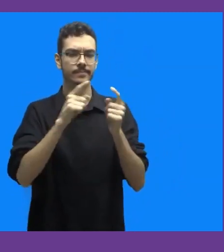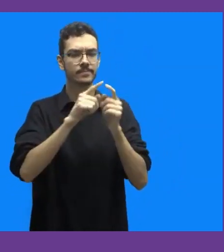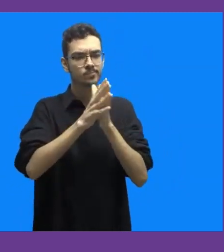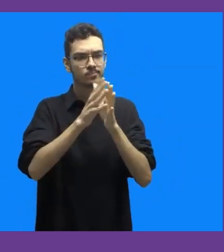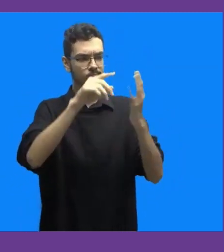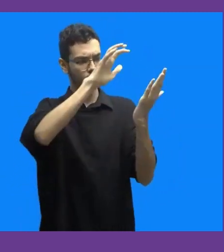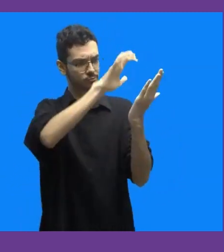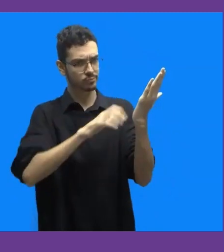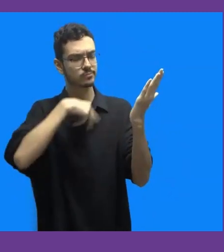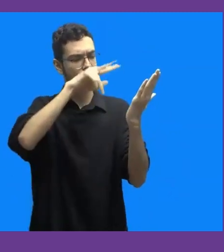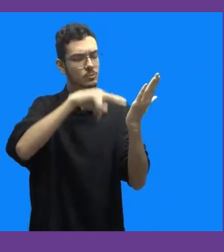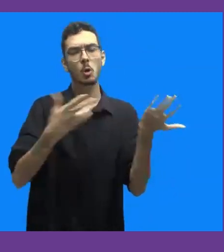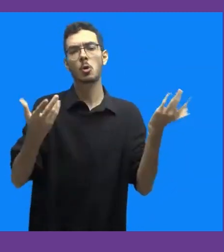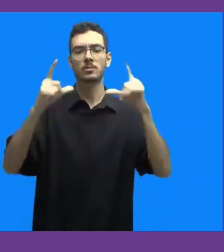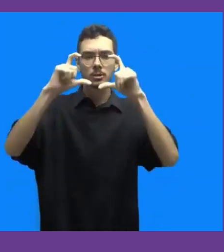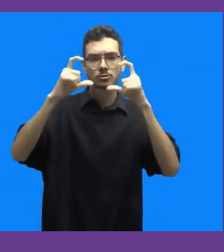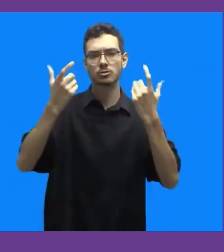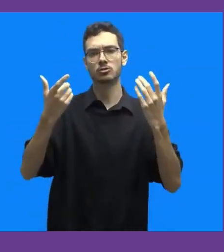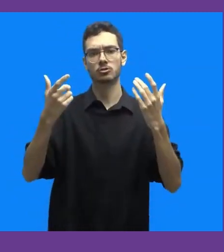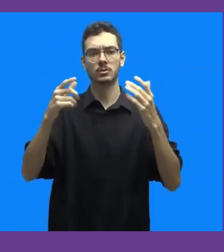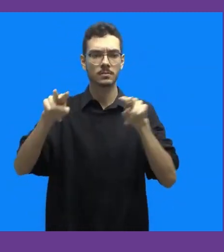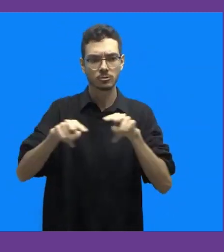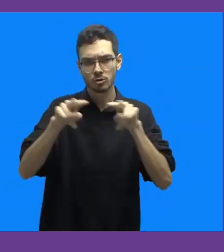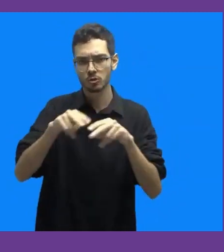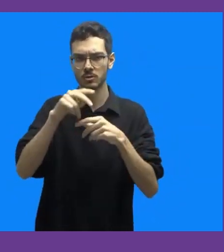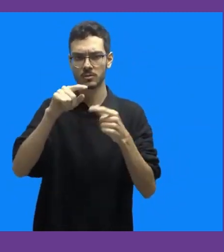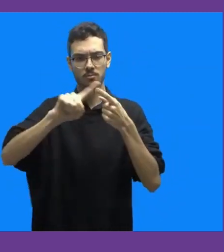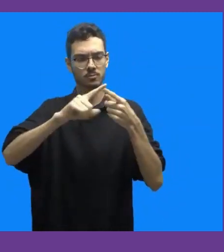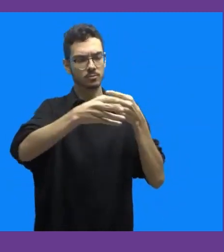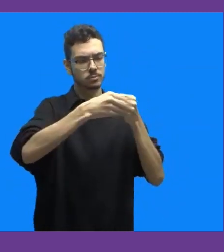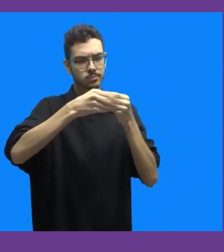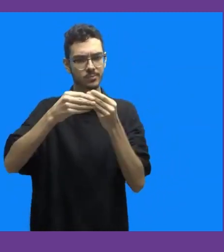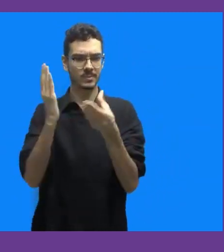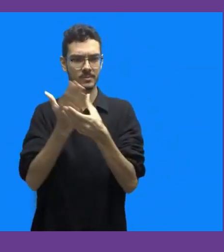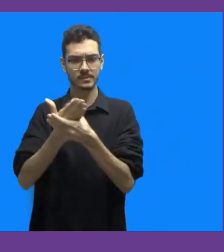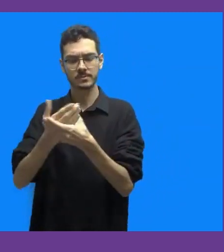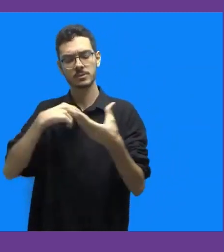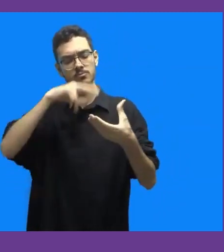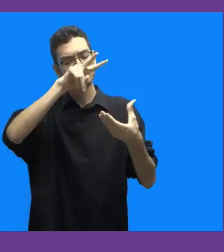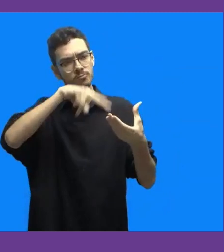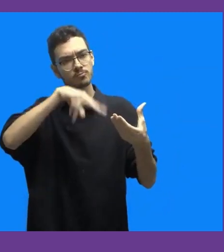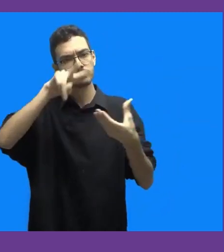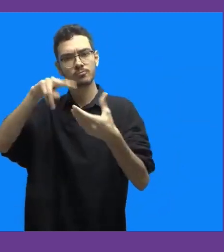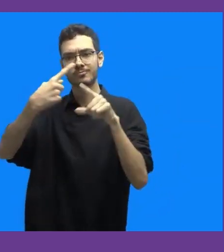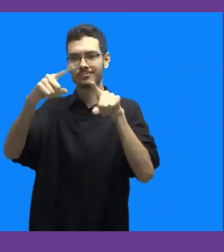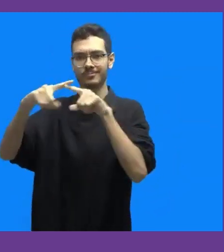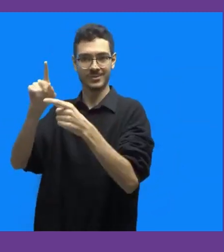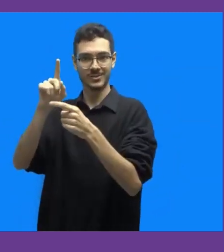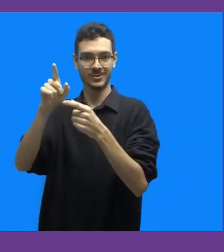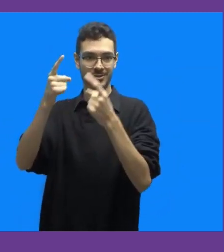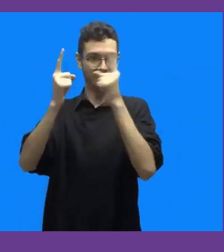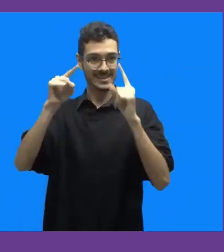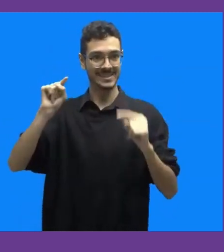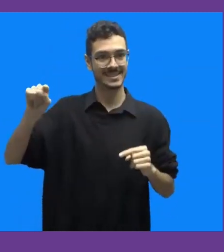supports that would help us to really know that we were talking about the same thing, but also and